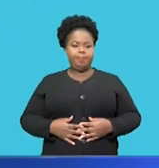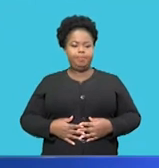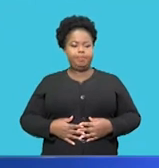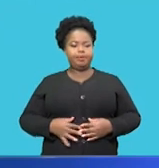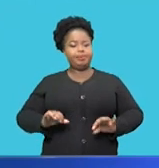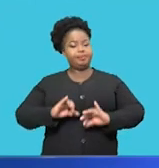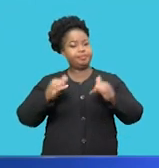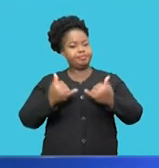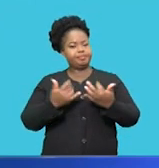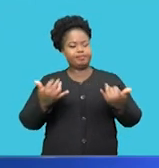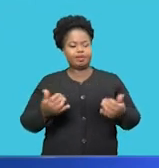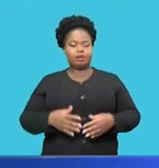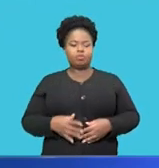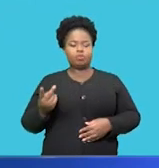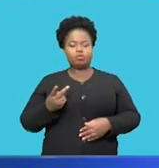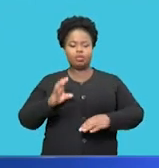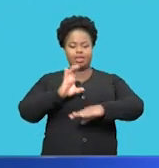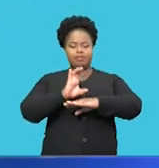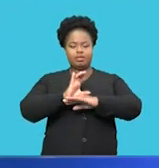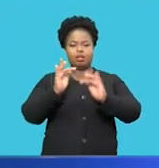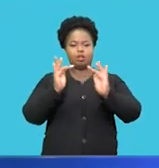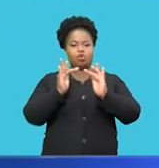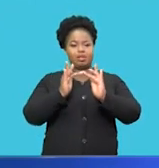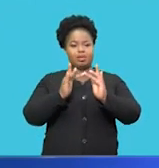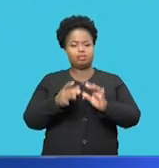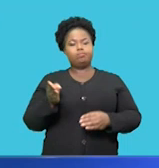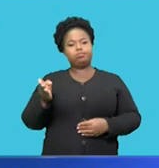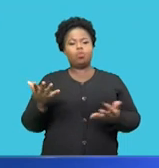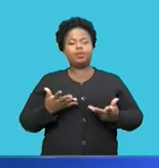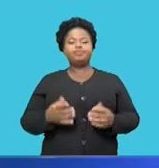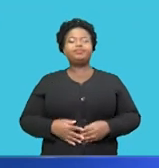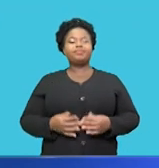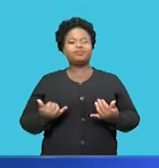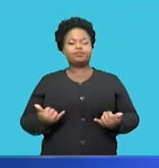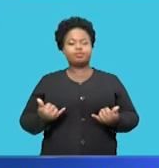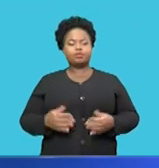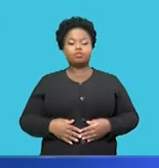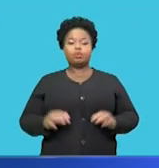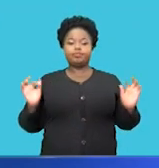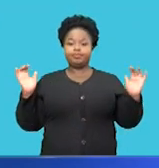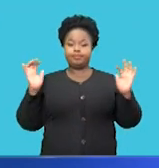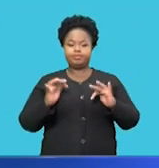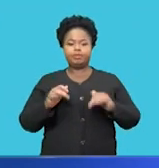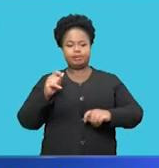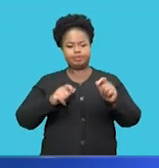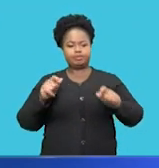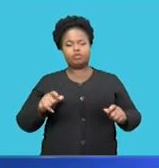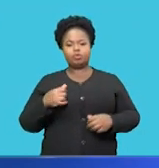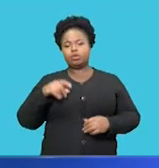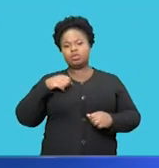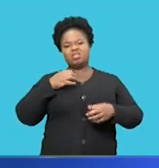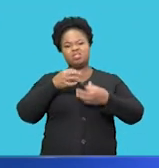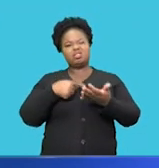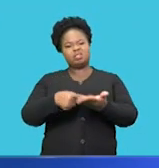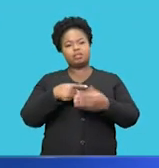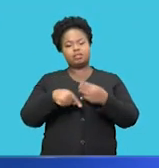Company ya Capital Connect ebile le tema ya dipuisano e neng e tshwaretswe senthene pejana kajeno moo teng go ne go tshwatlhwa ga batsi ka tsatsi la Black Friday